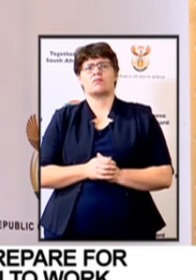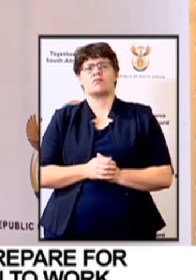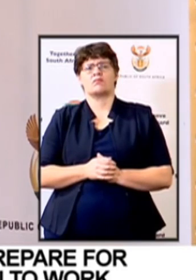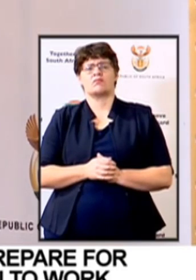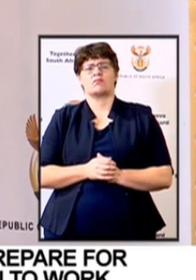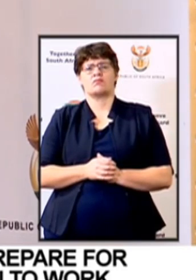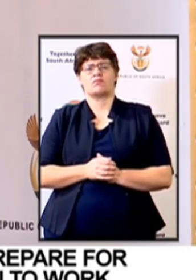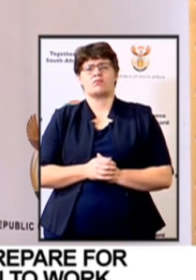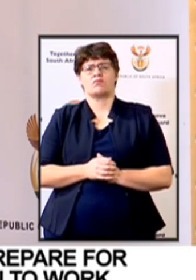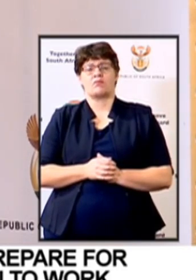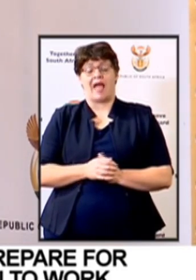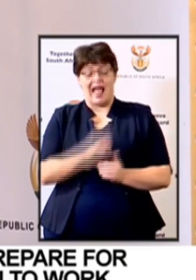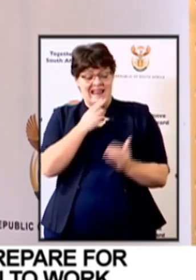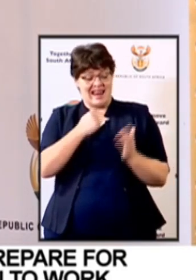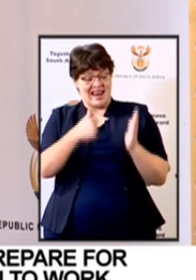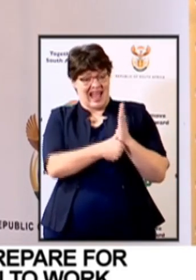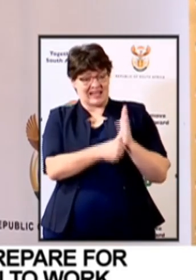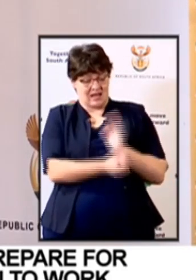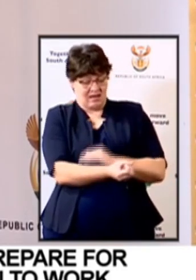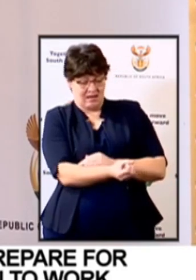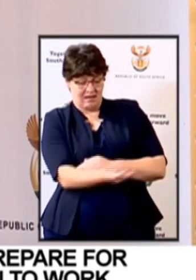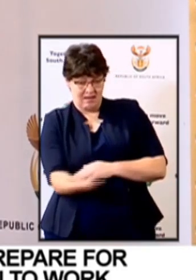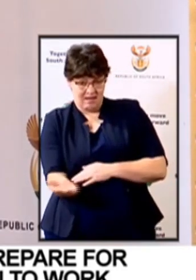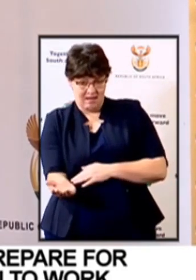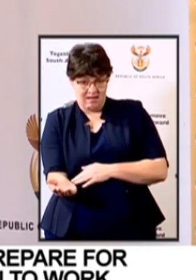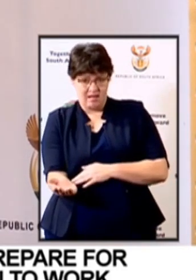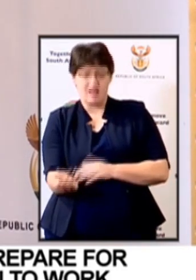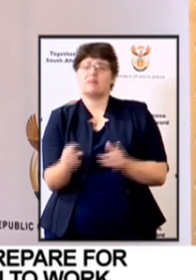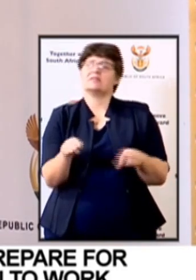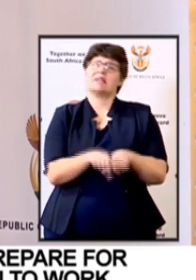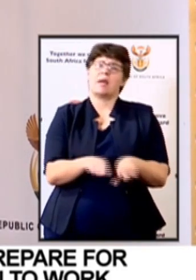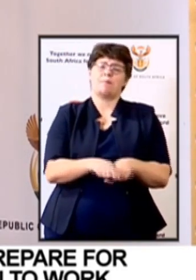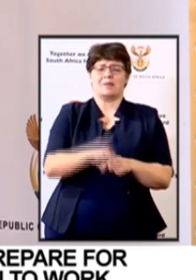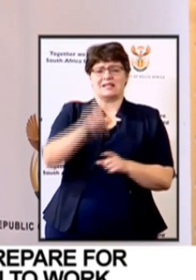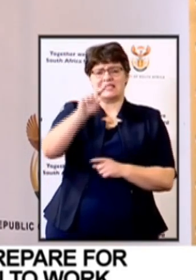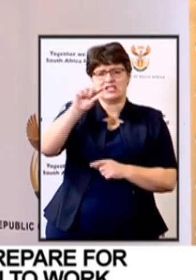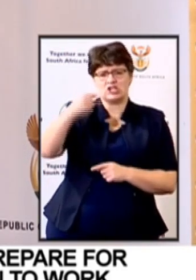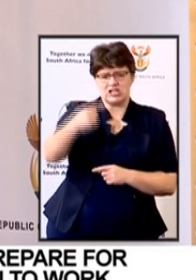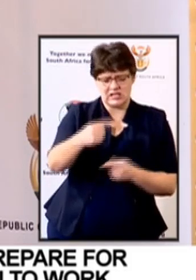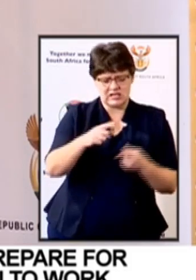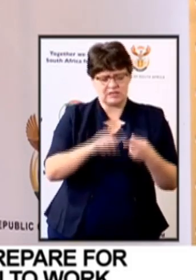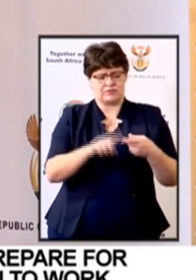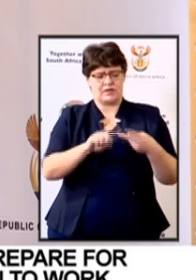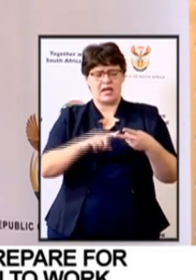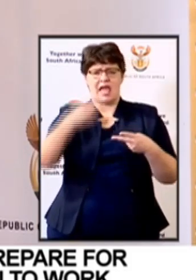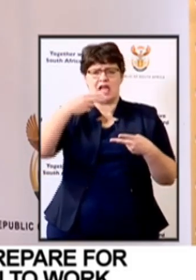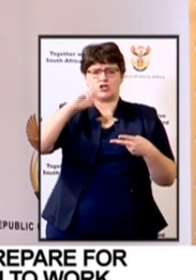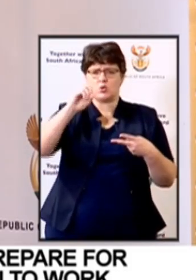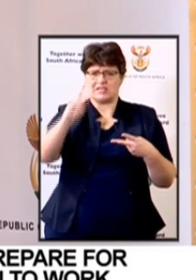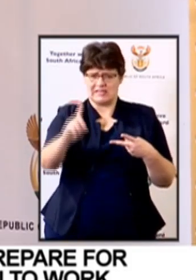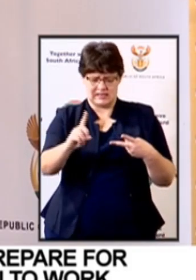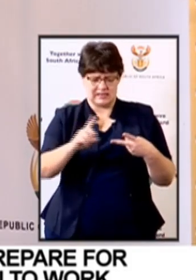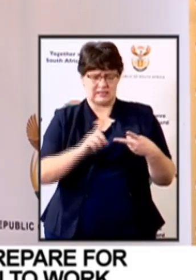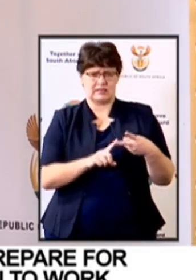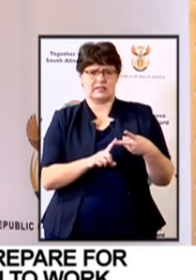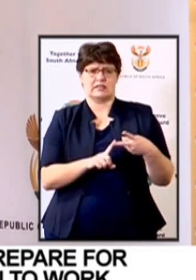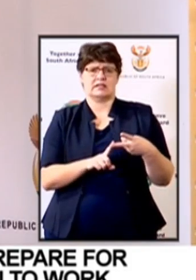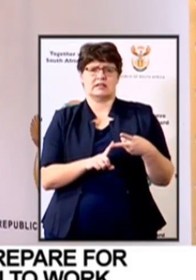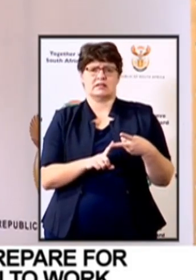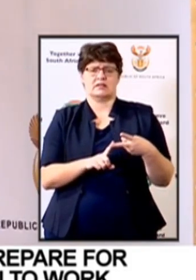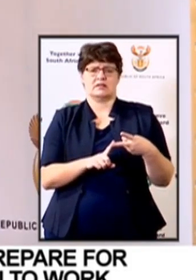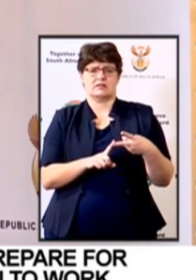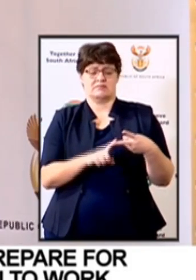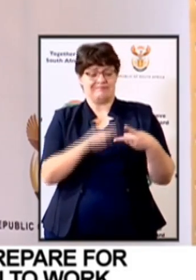issued a circular that directed Directors General and HODs as